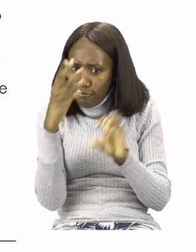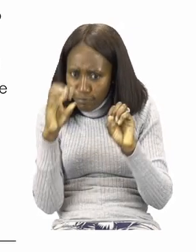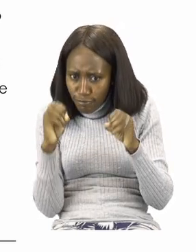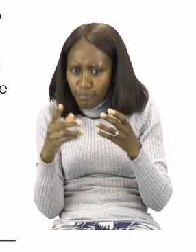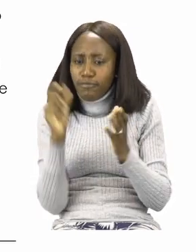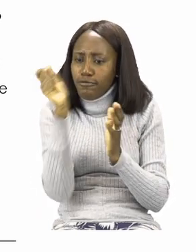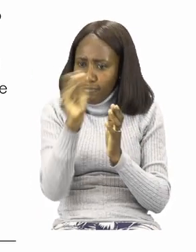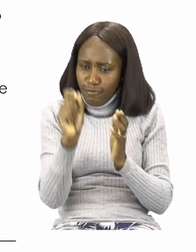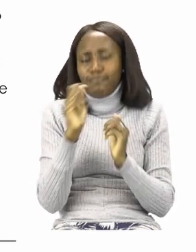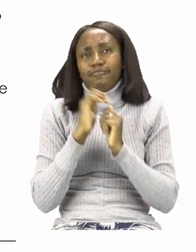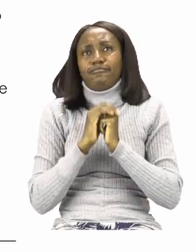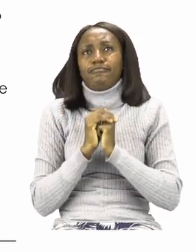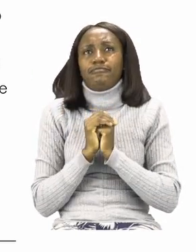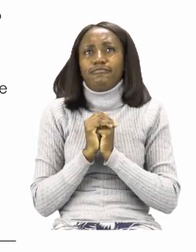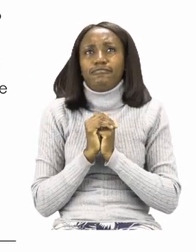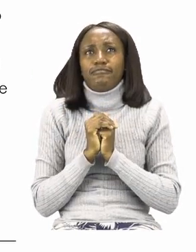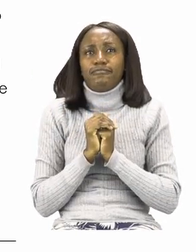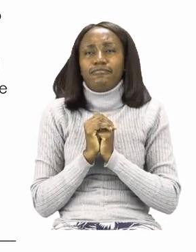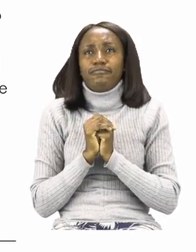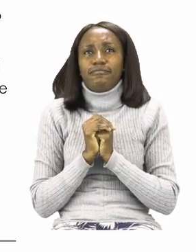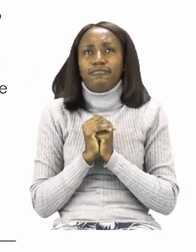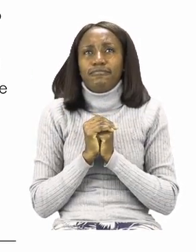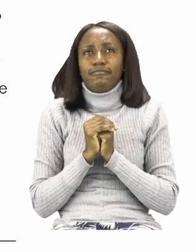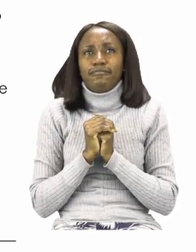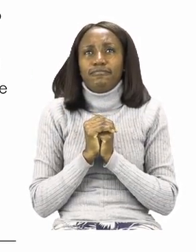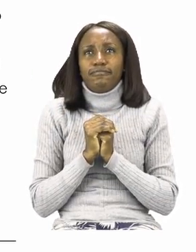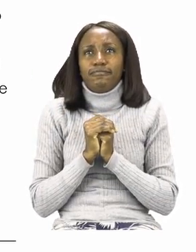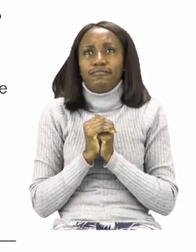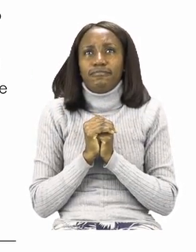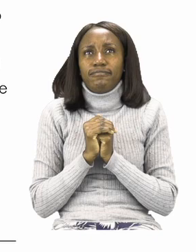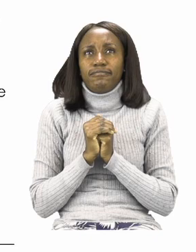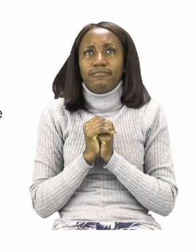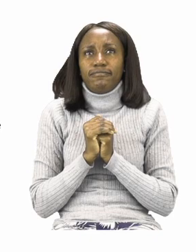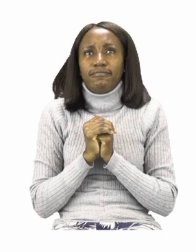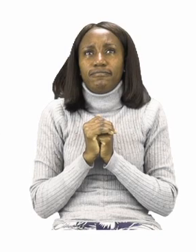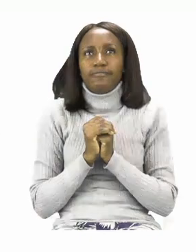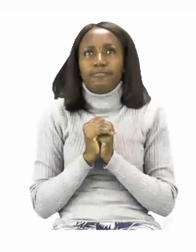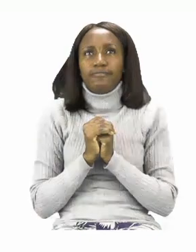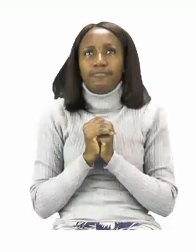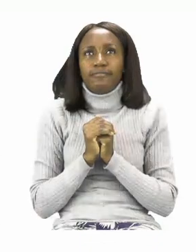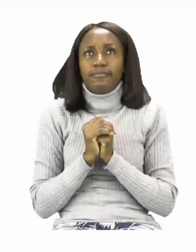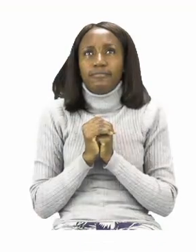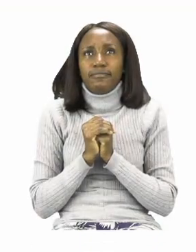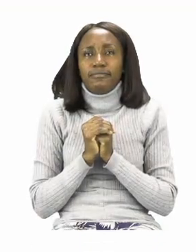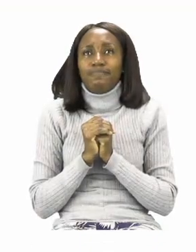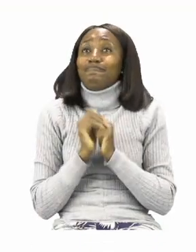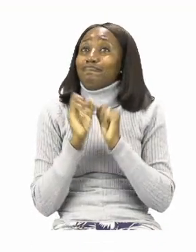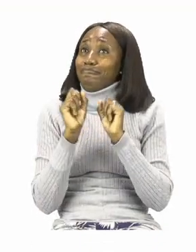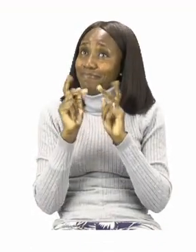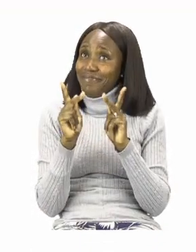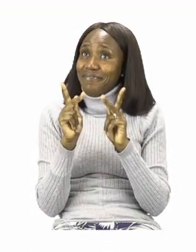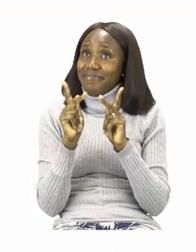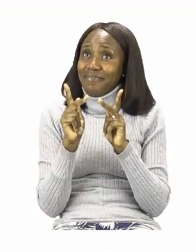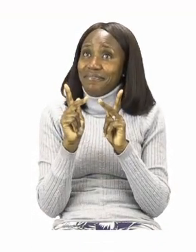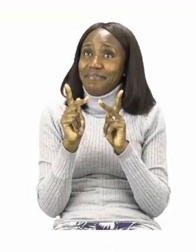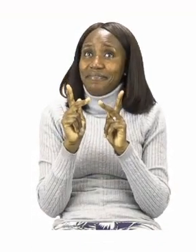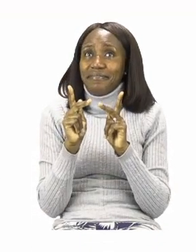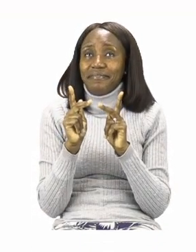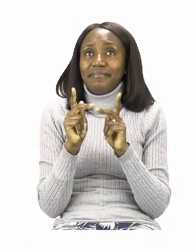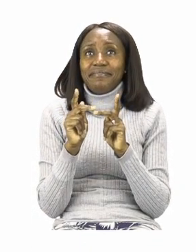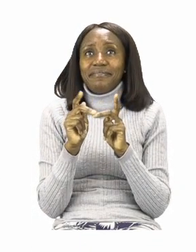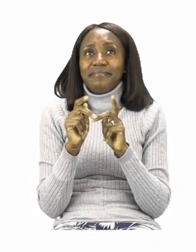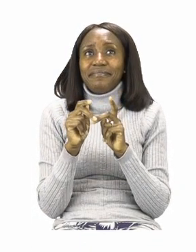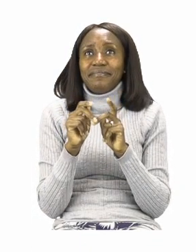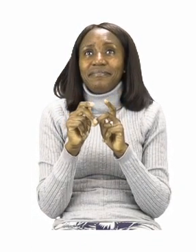the word read, and the word friend. Okay. Now